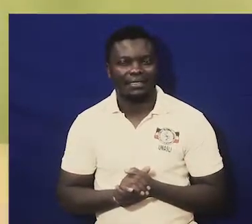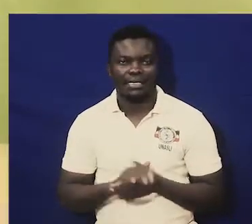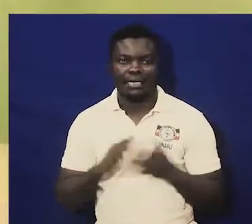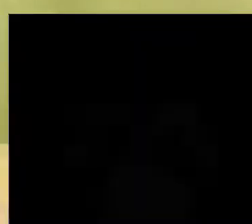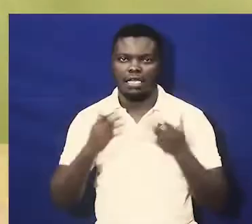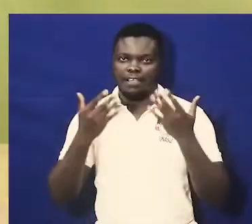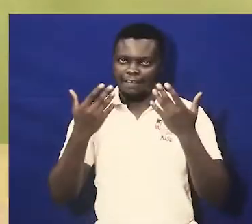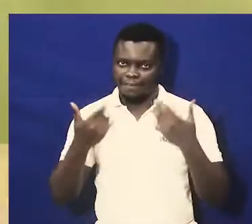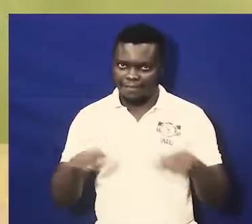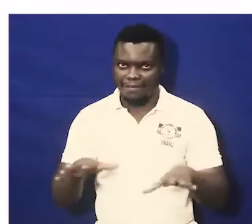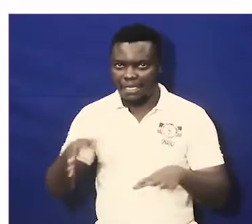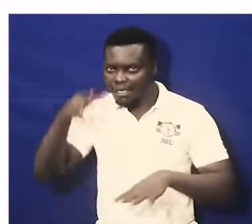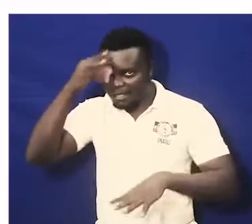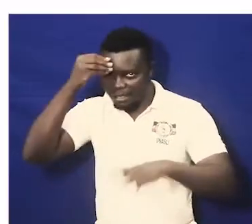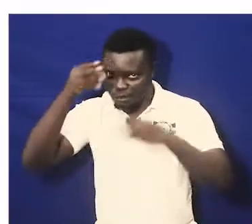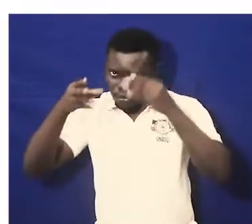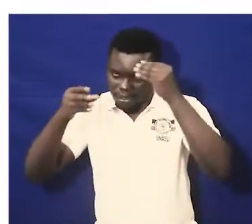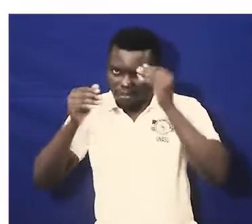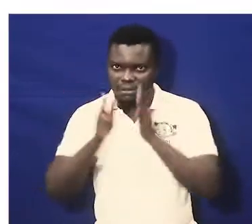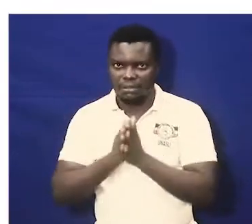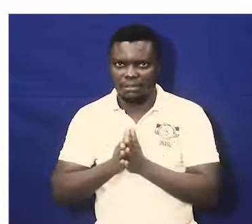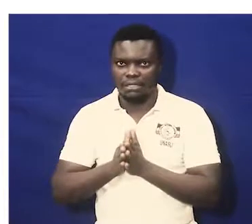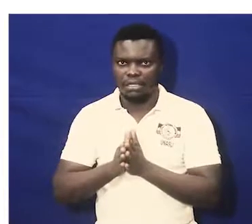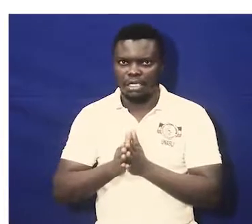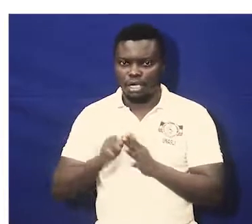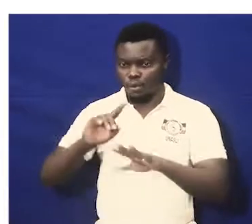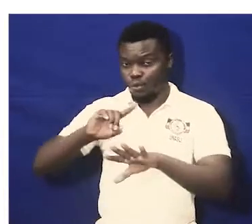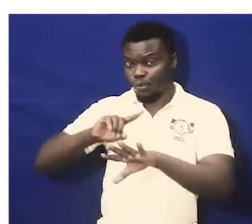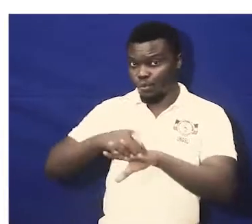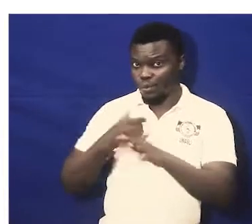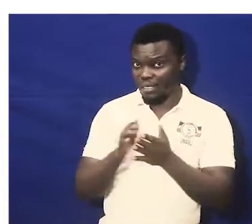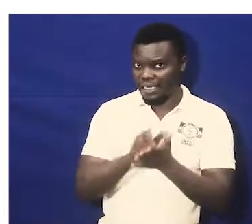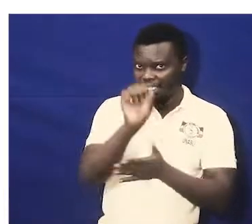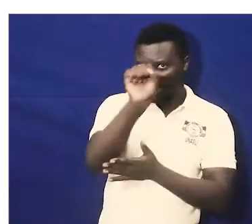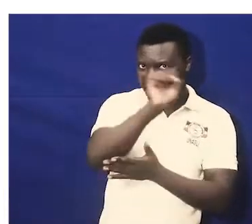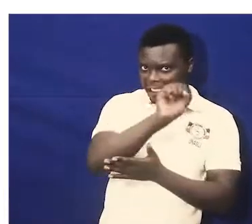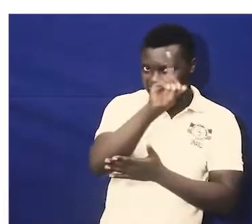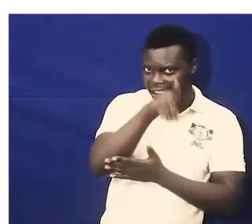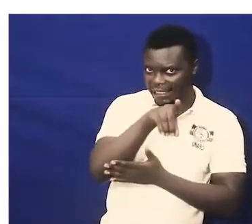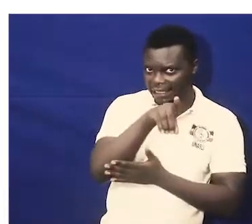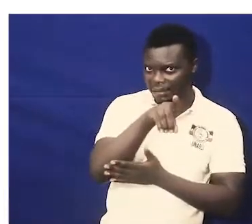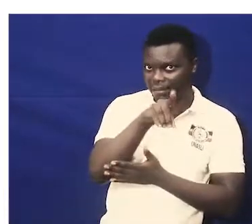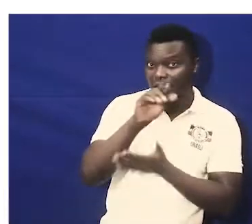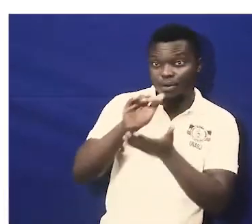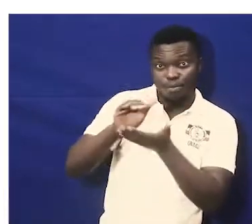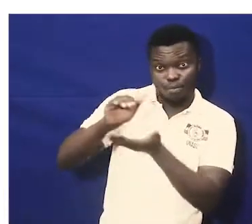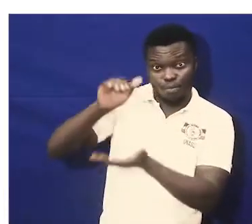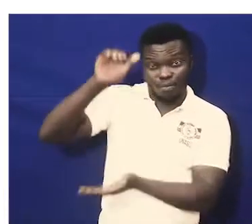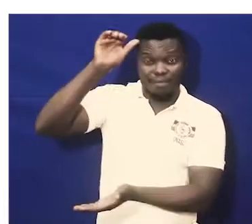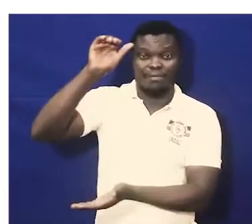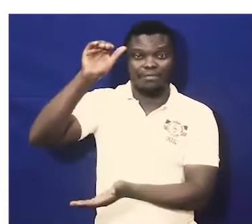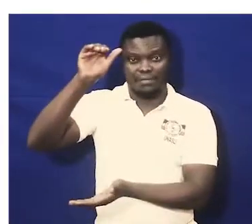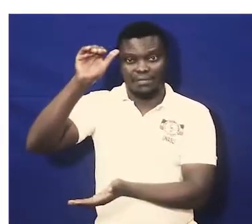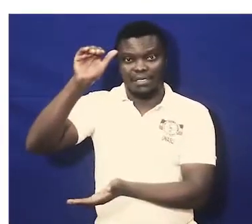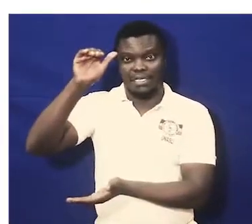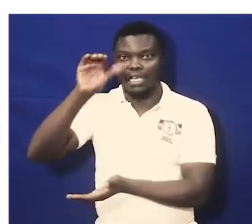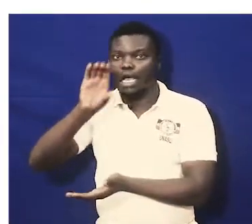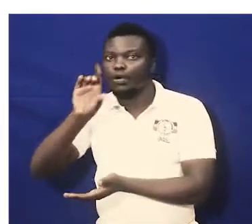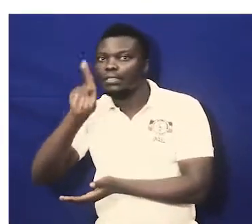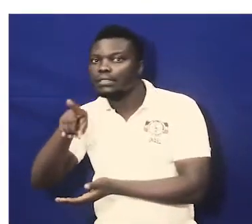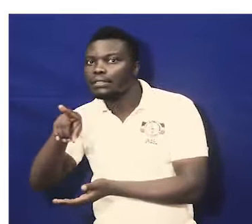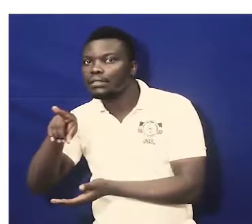We have also learned that when the selling price is greater than the cost price, then